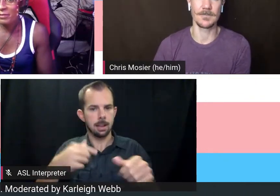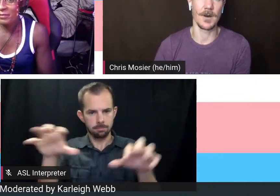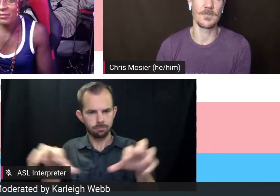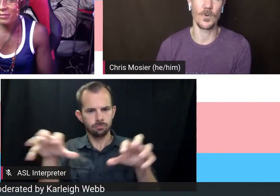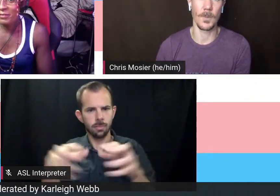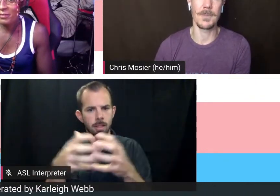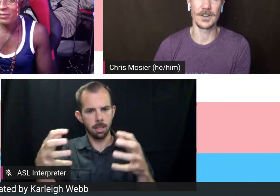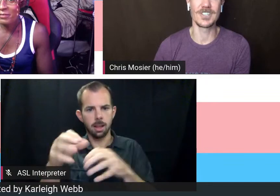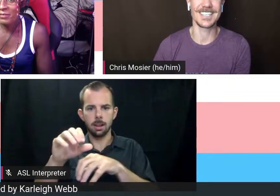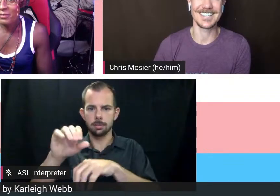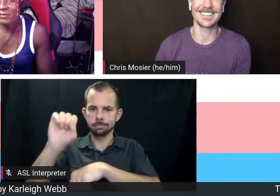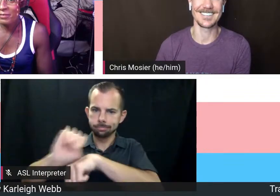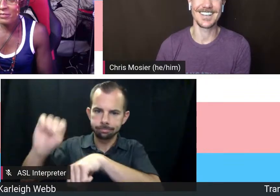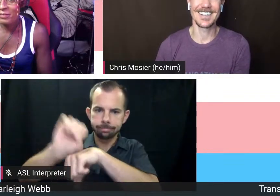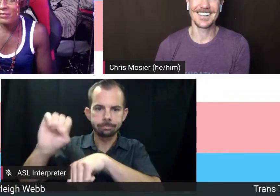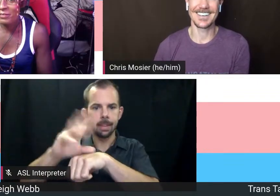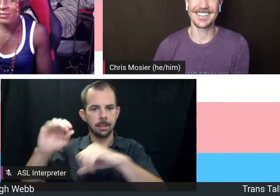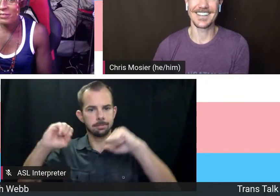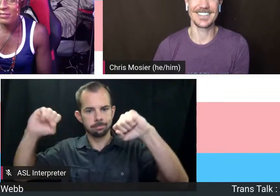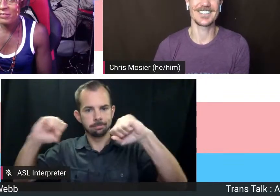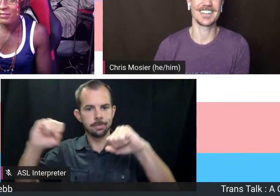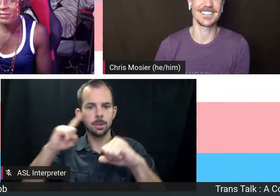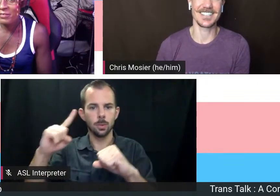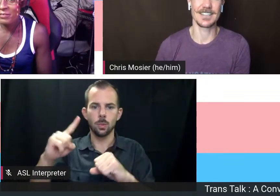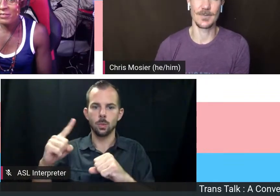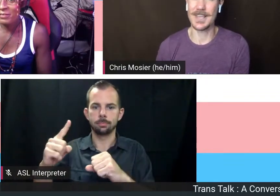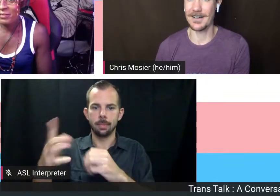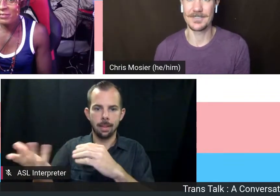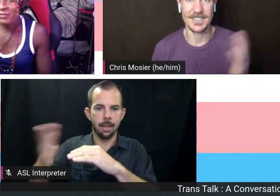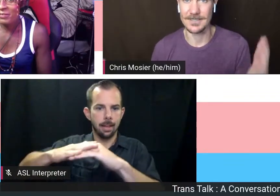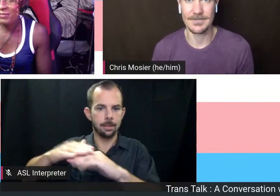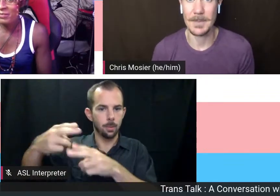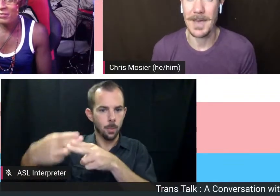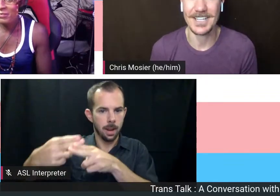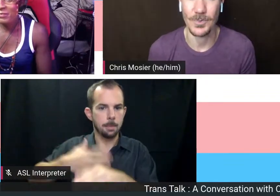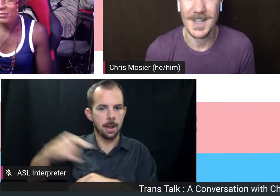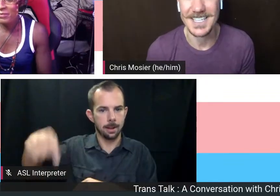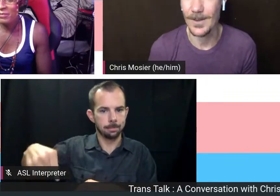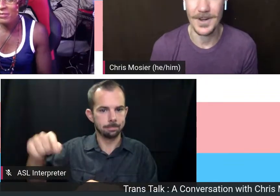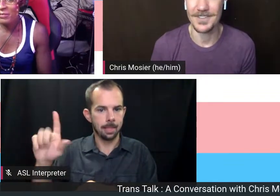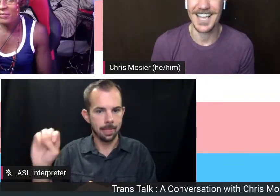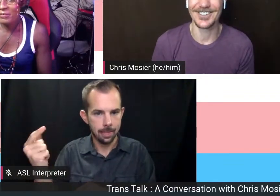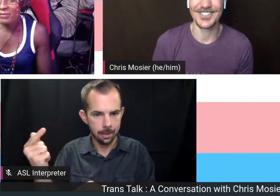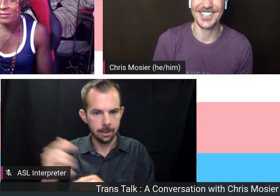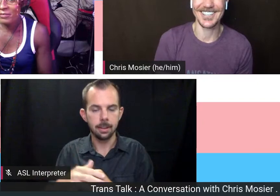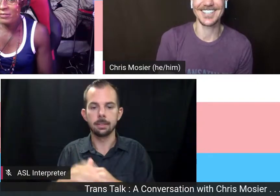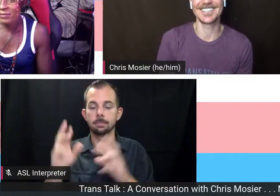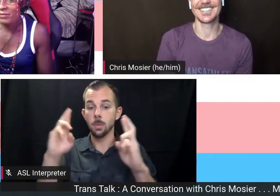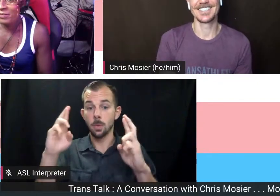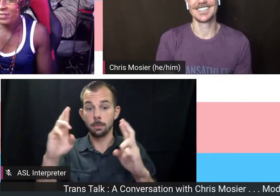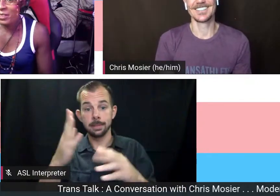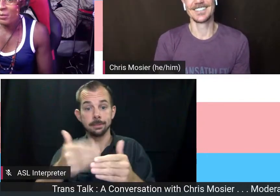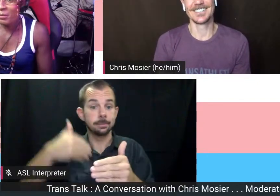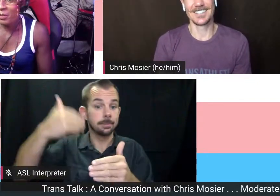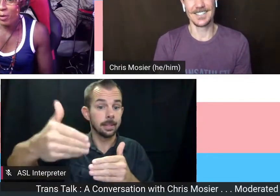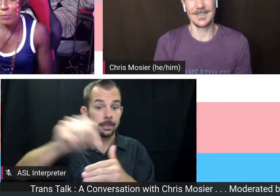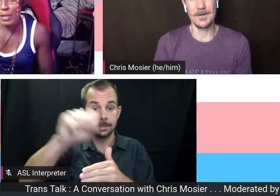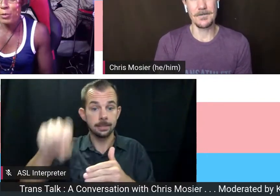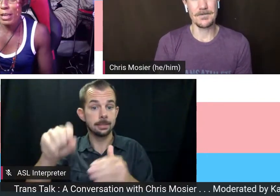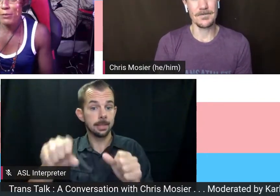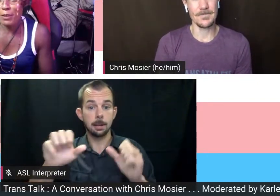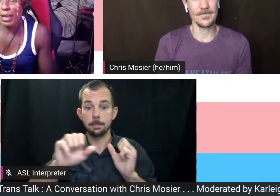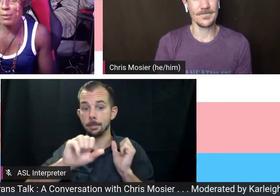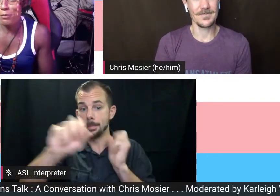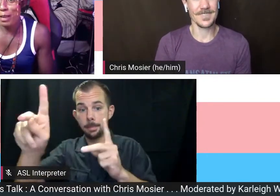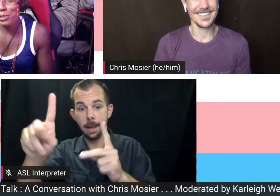set myself up for a better season the next chance that we have to get back to racing, whatever that looks like. Oh,